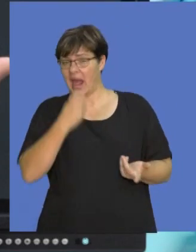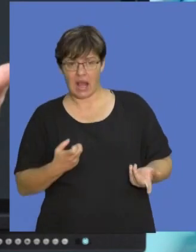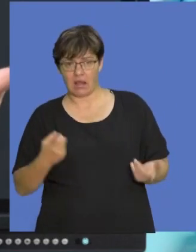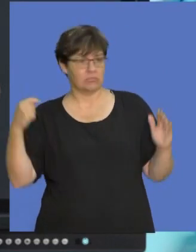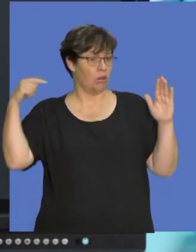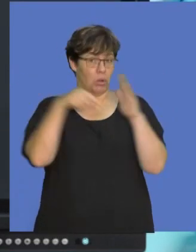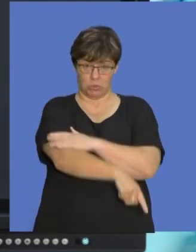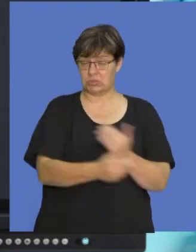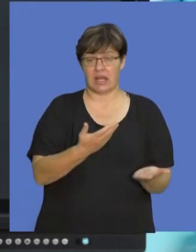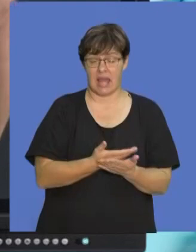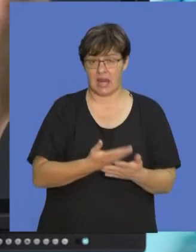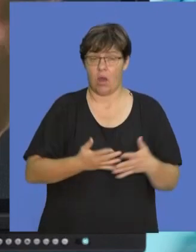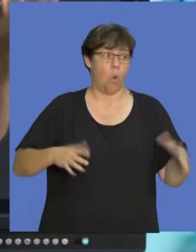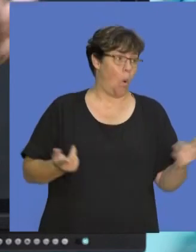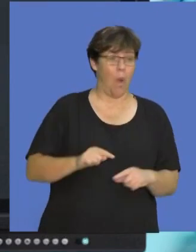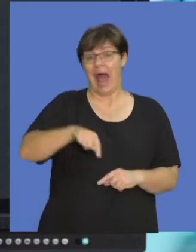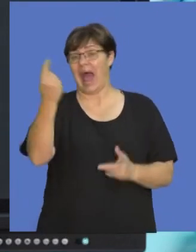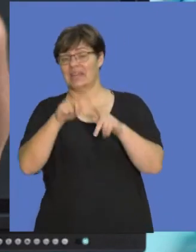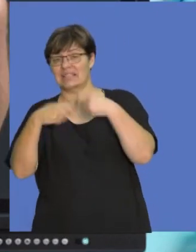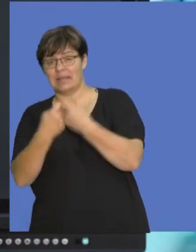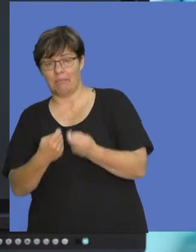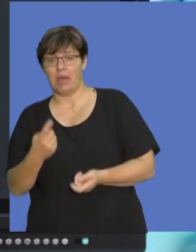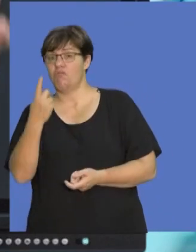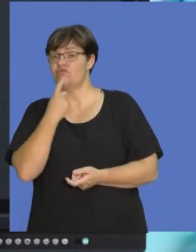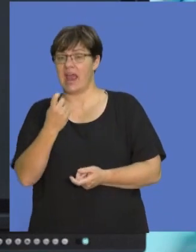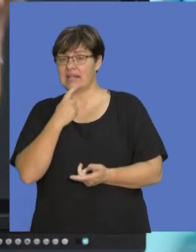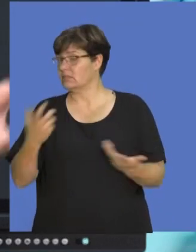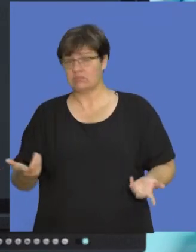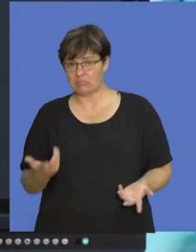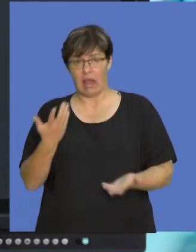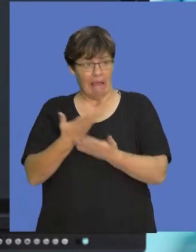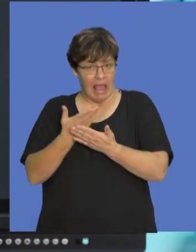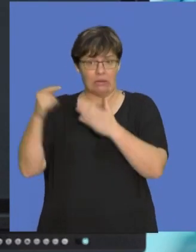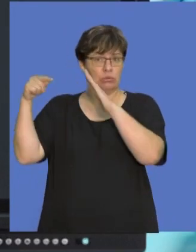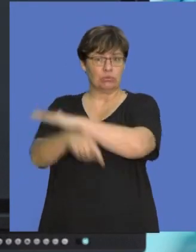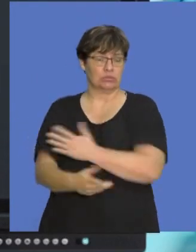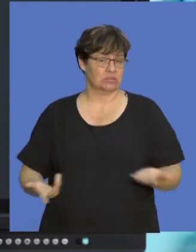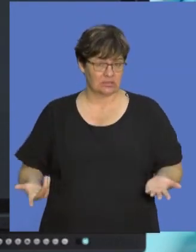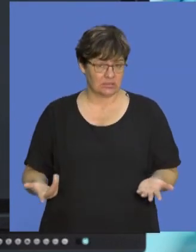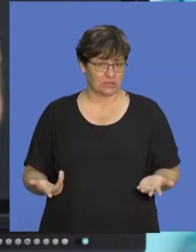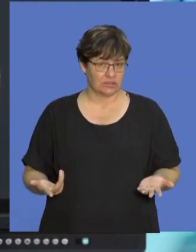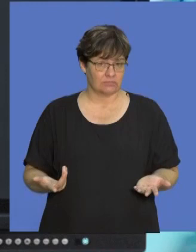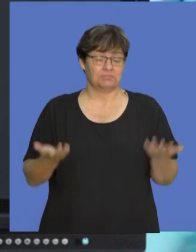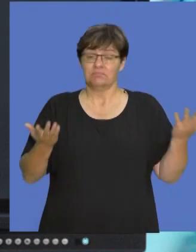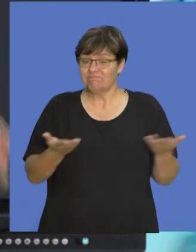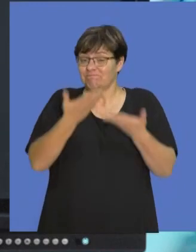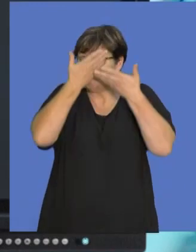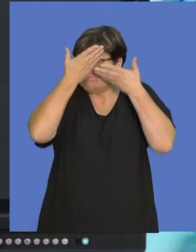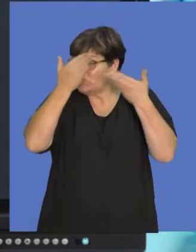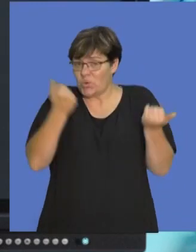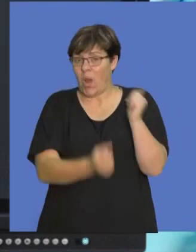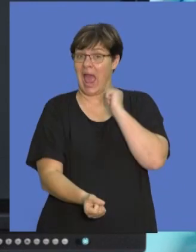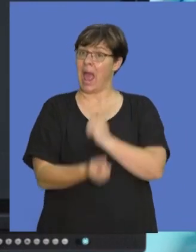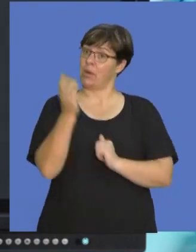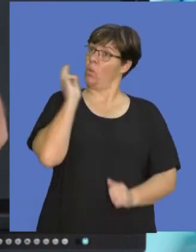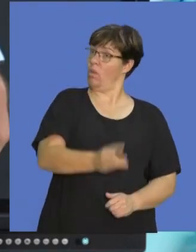can lose sometime, or that other team that wears red, it can also lose sometimes. But you never know what's